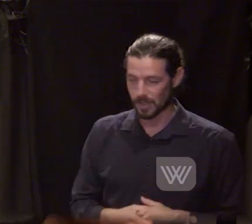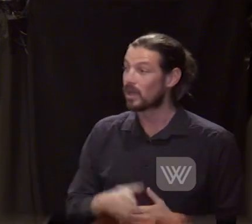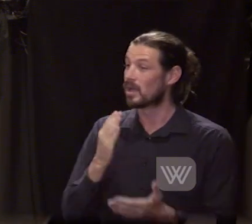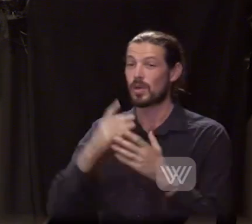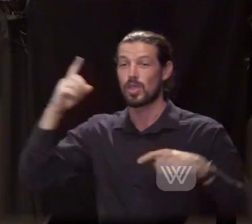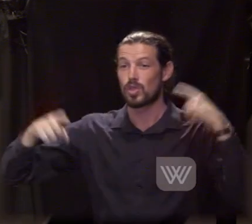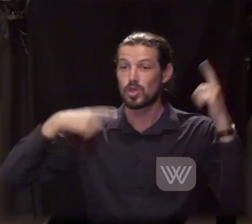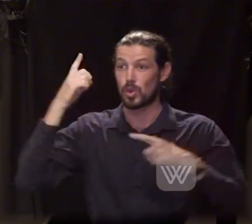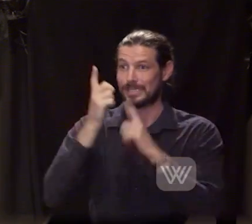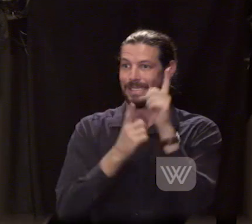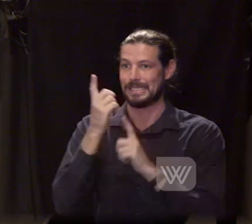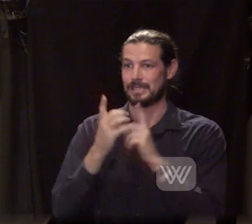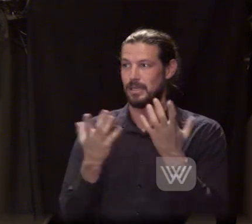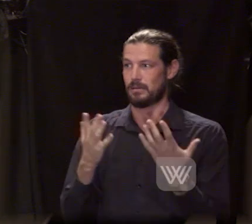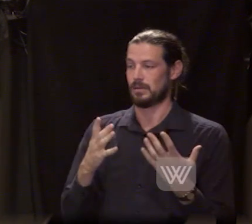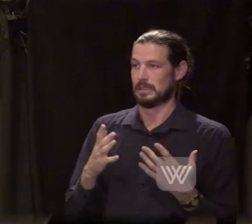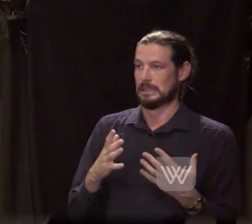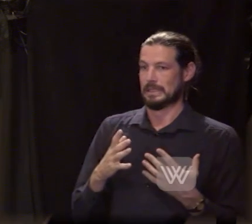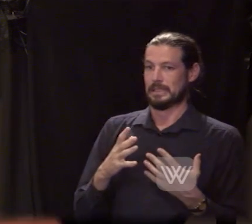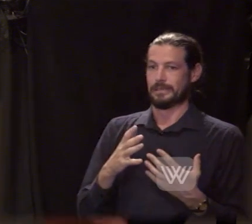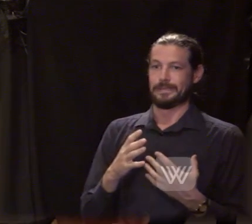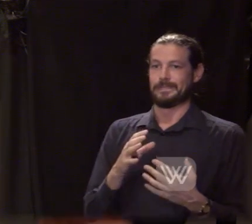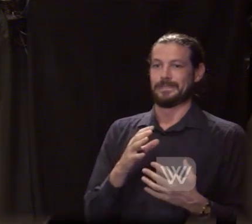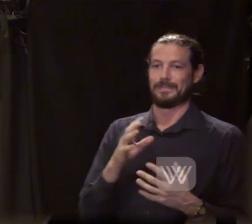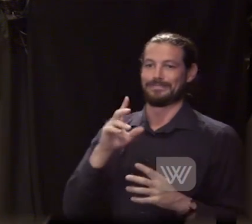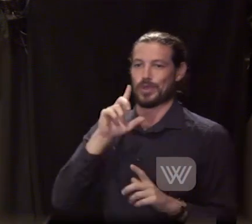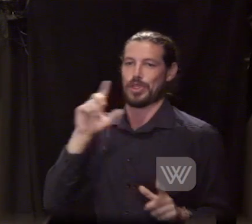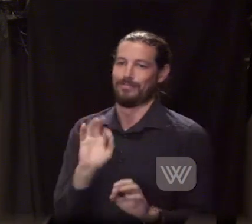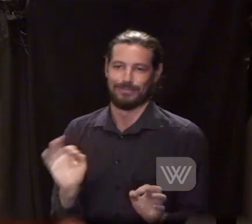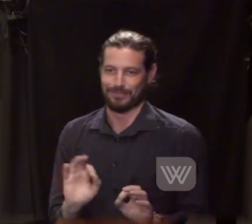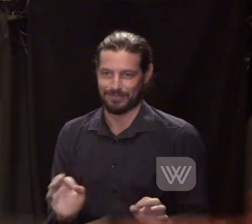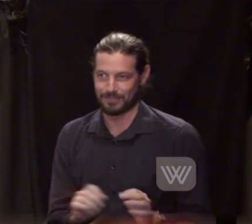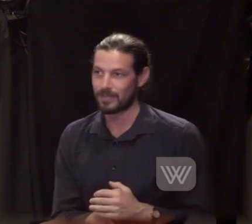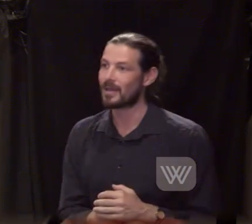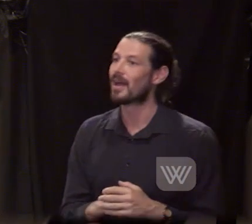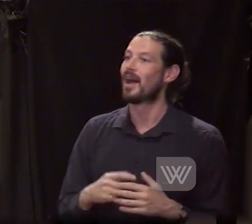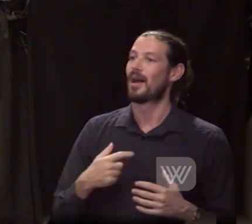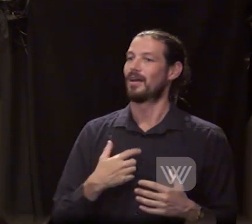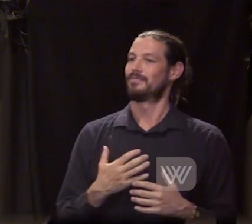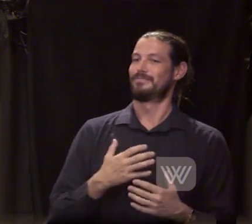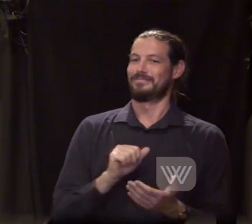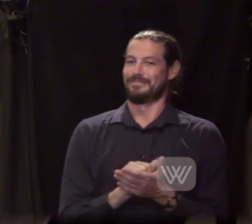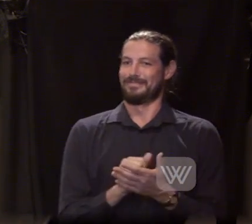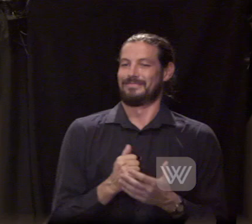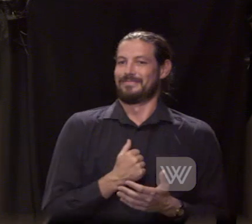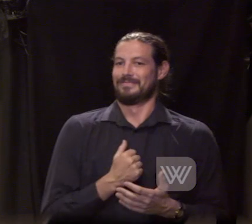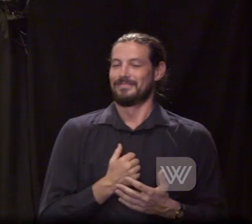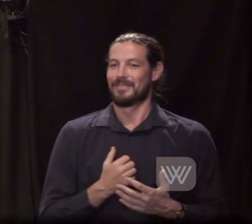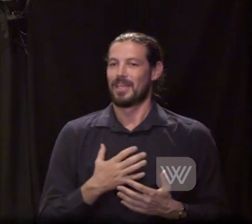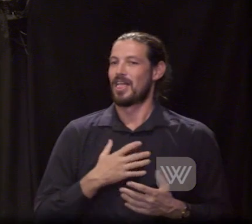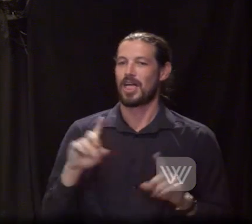noisy cities are not my thing to begin with, but like quiet landscapes, quiet serene areas are really happy.